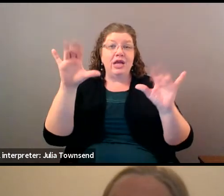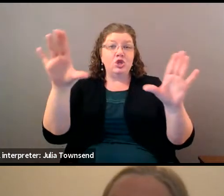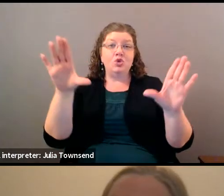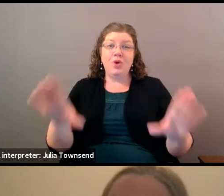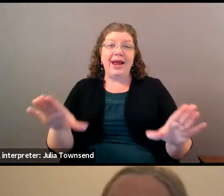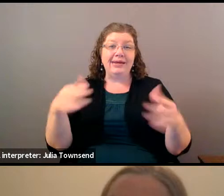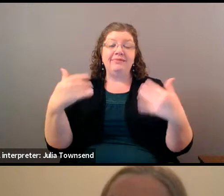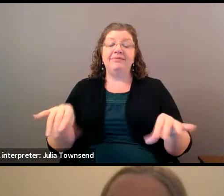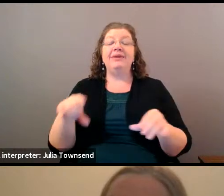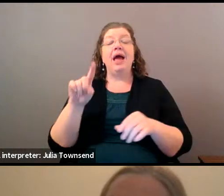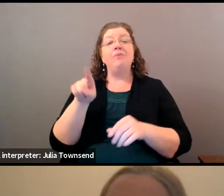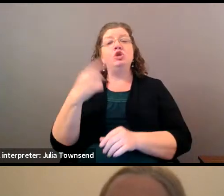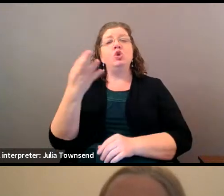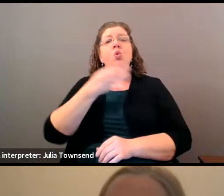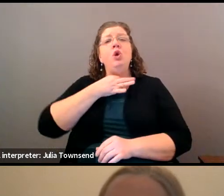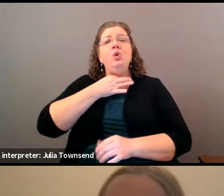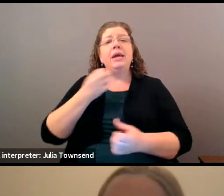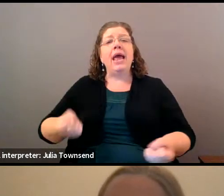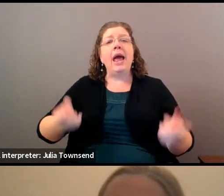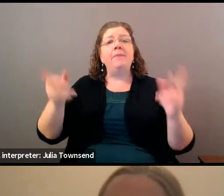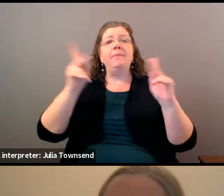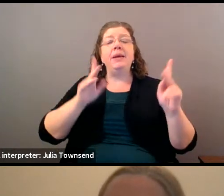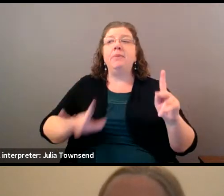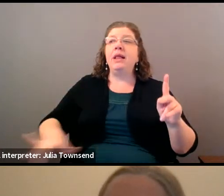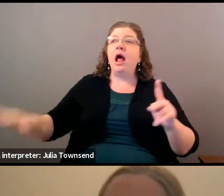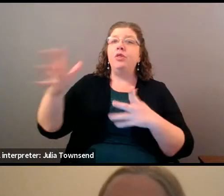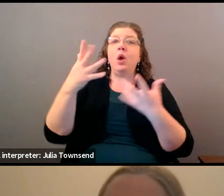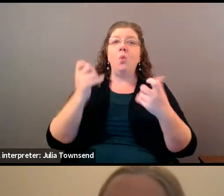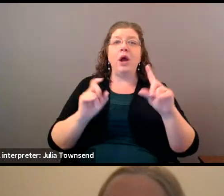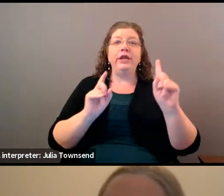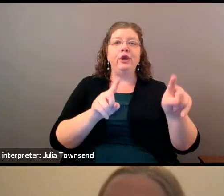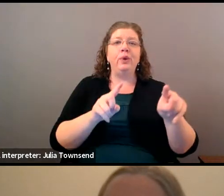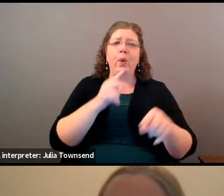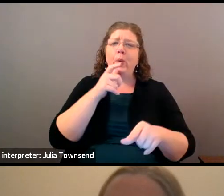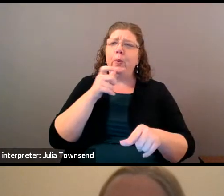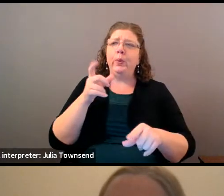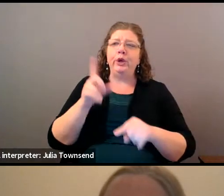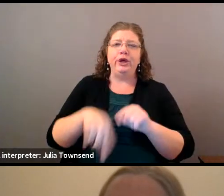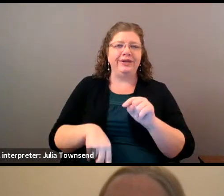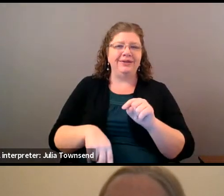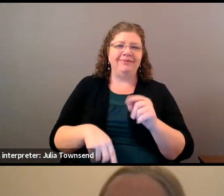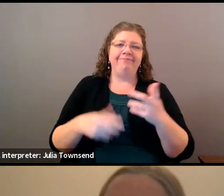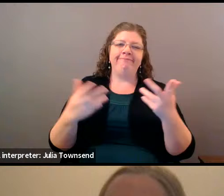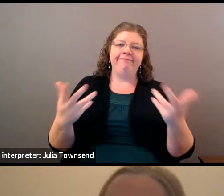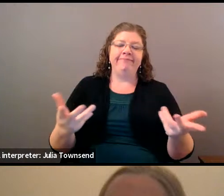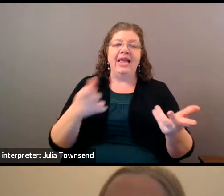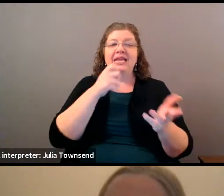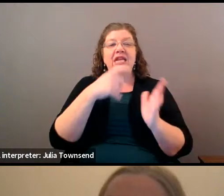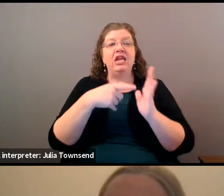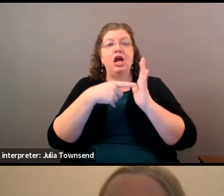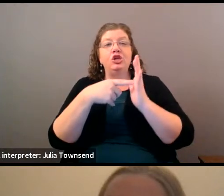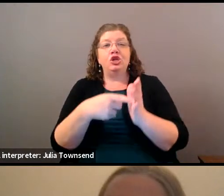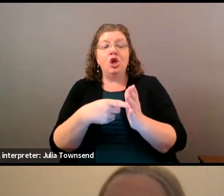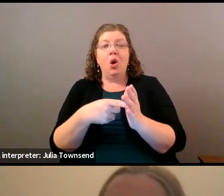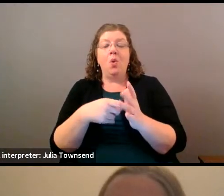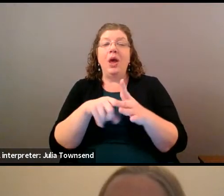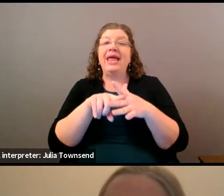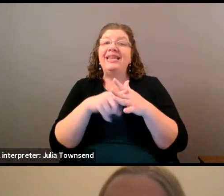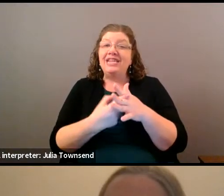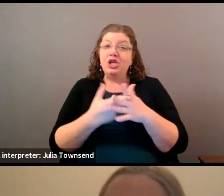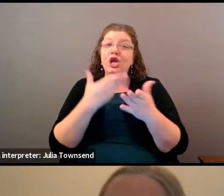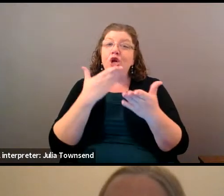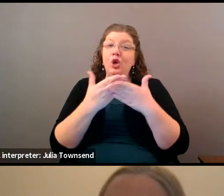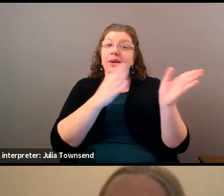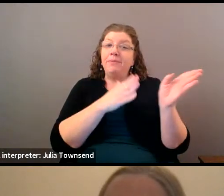but I'm just wondering how many people out there wanted to go that couldn't. It did not show initially good planning or funding